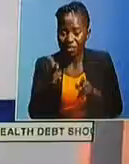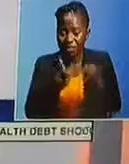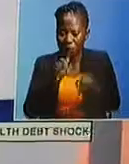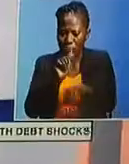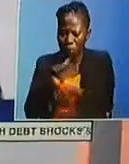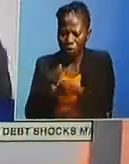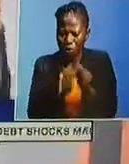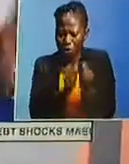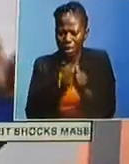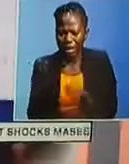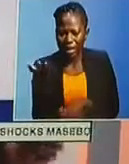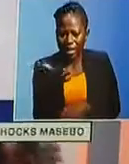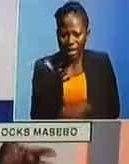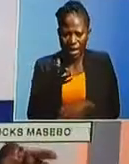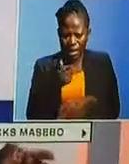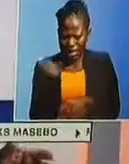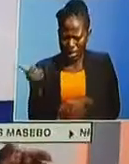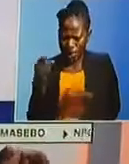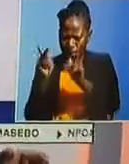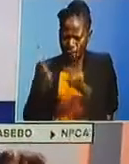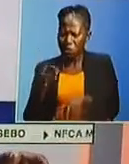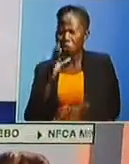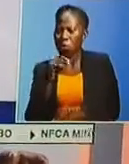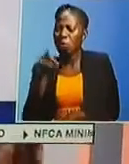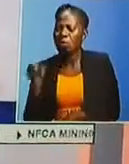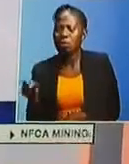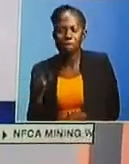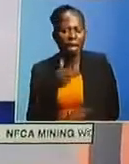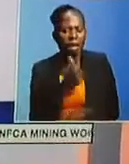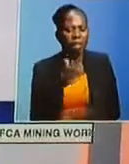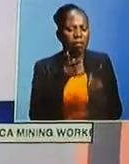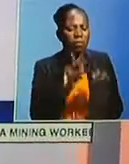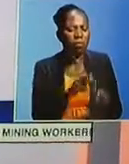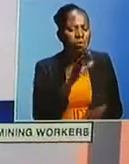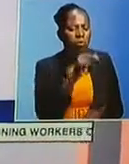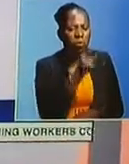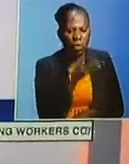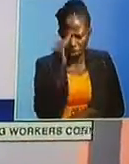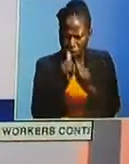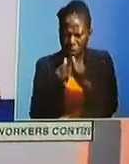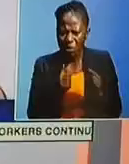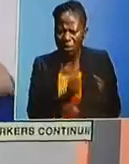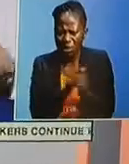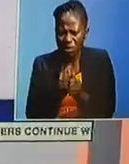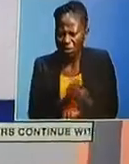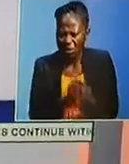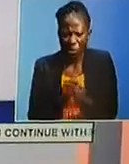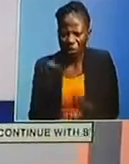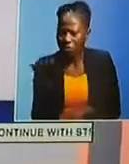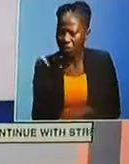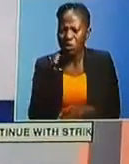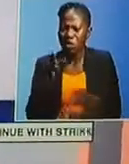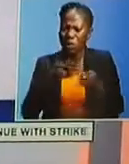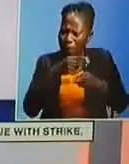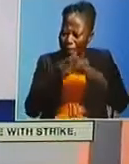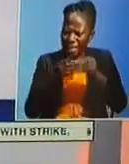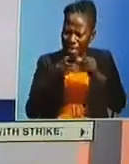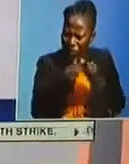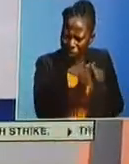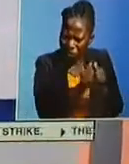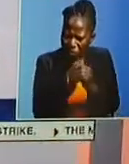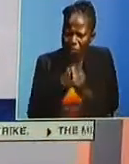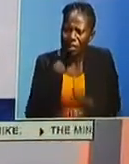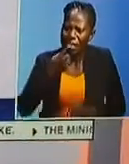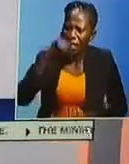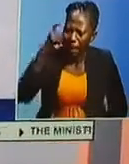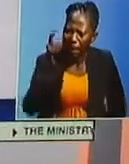you have one person saying one thing, the other person says the other, because there is no collaboration. So there is need for coordination, and this coordination